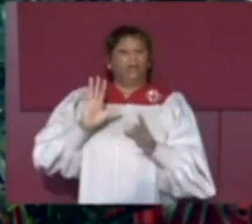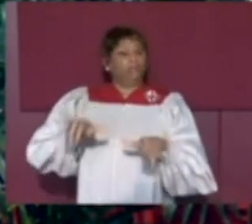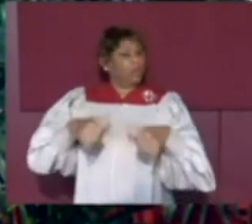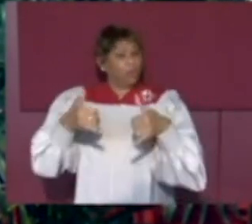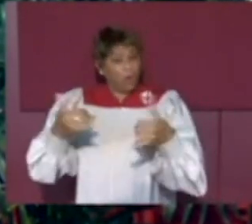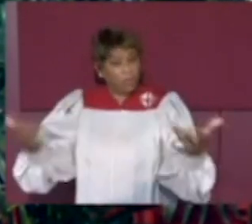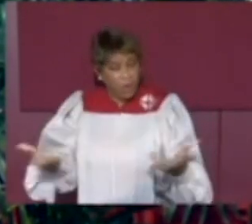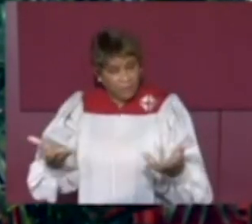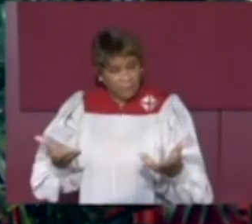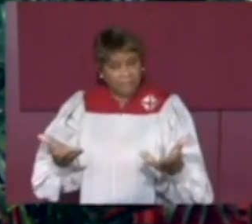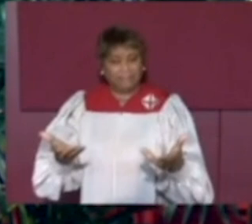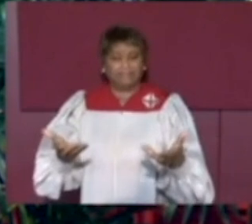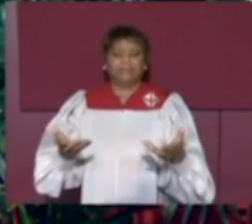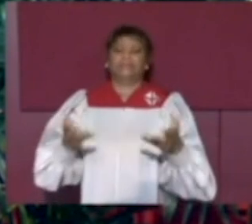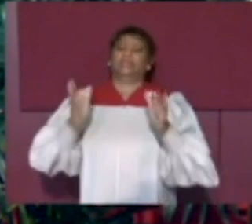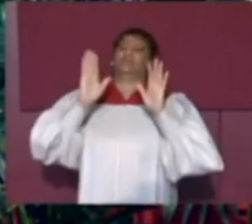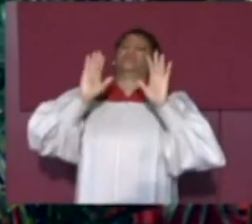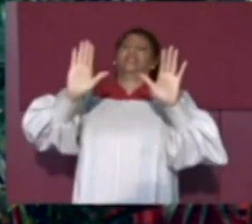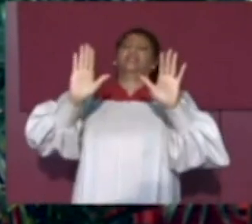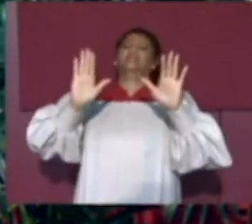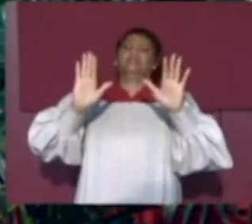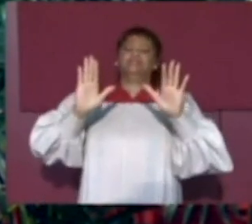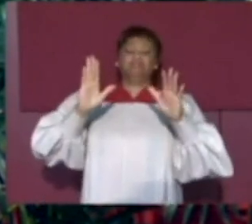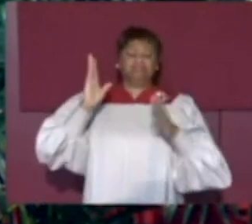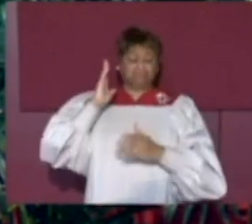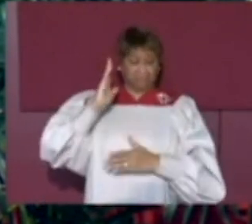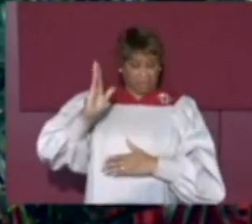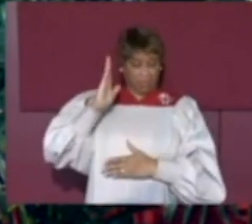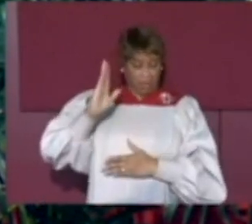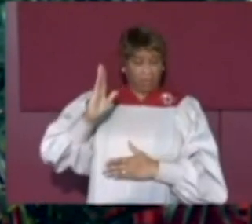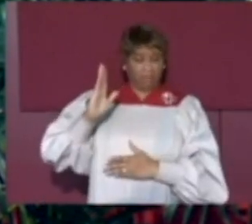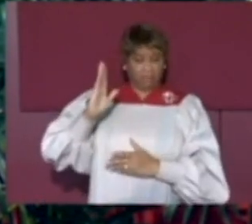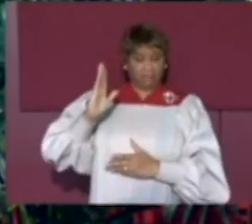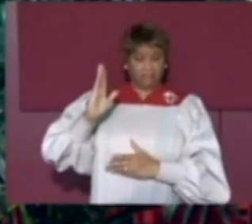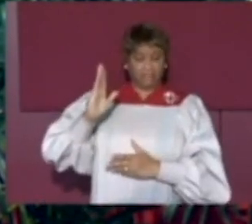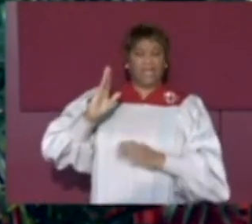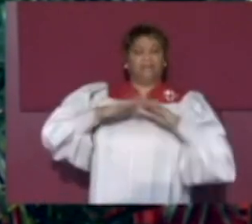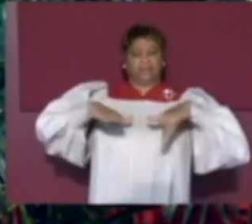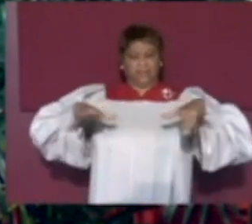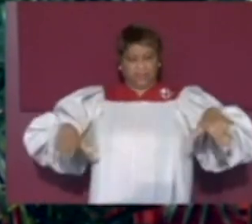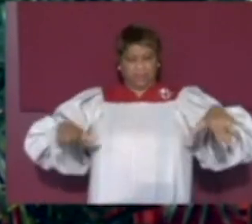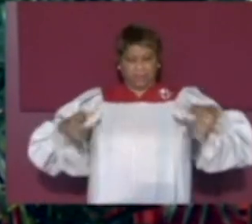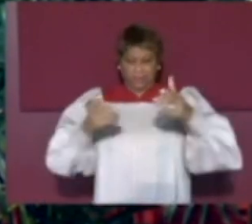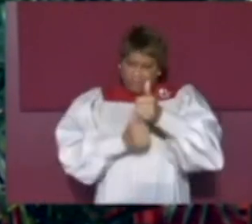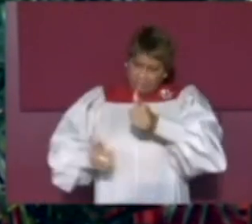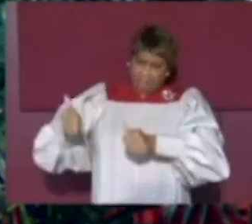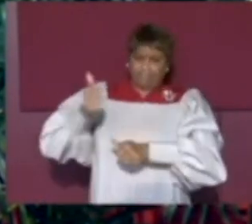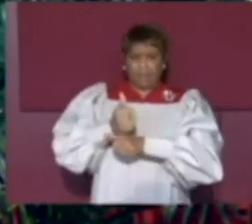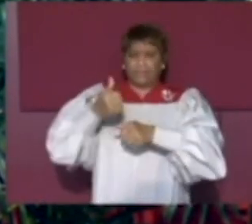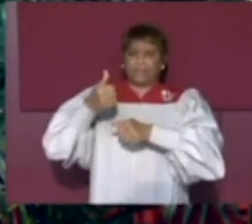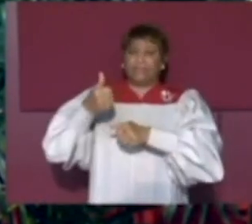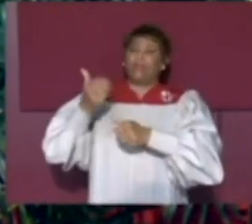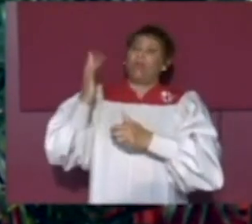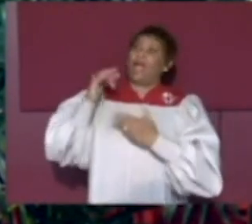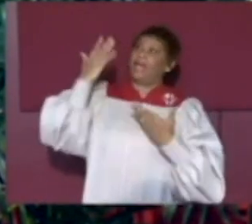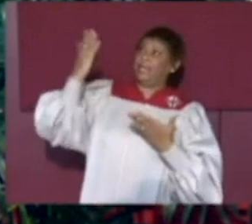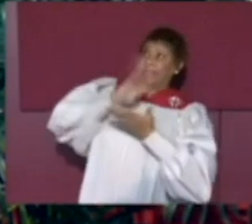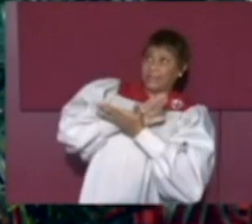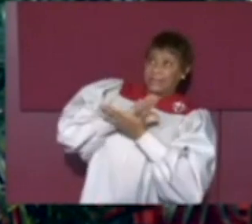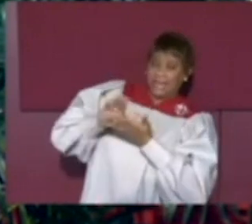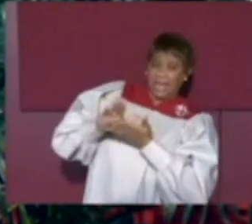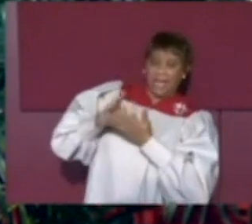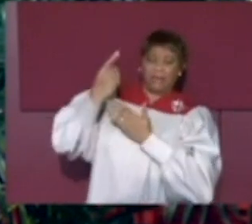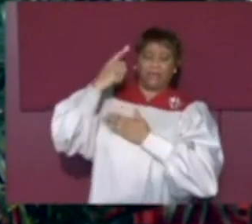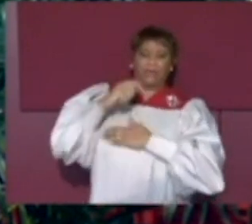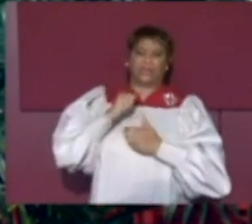reward shall be great, and you shall be the children of the Highest, for he is kind unto